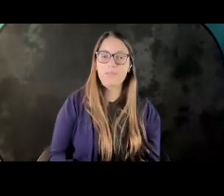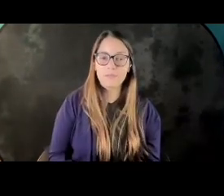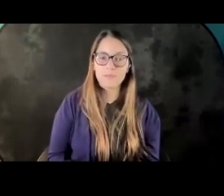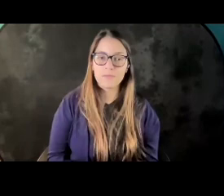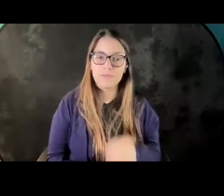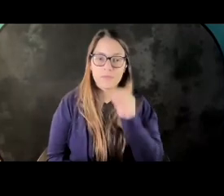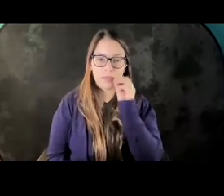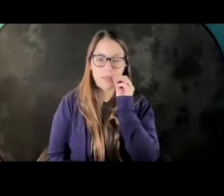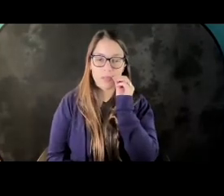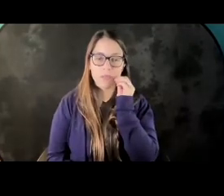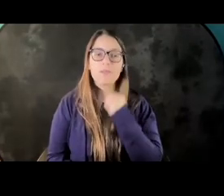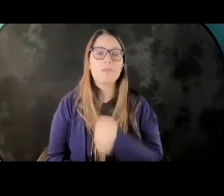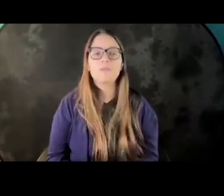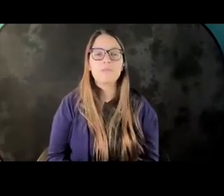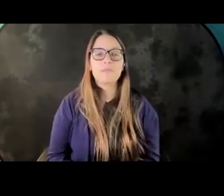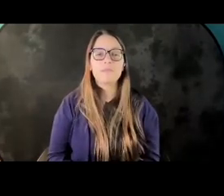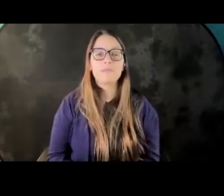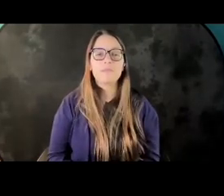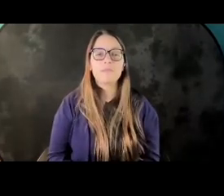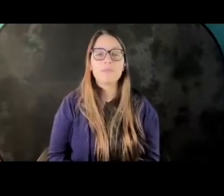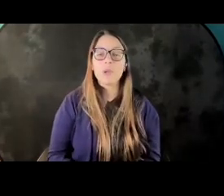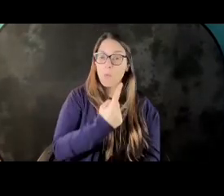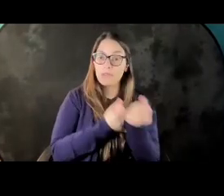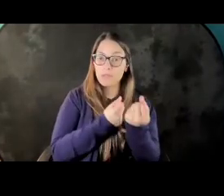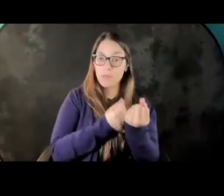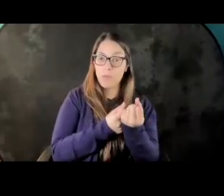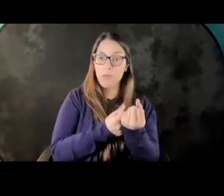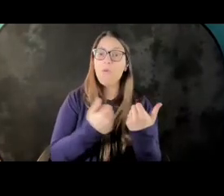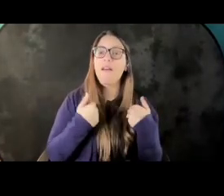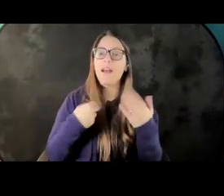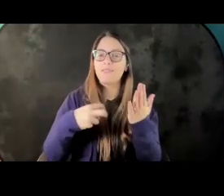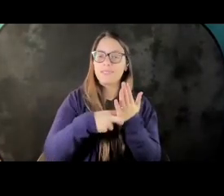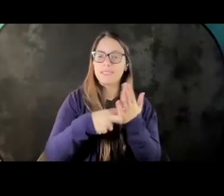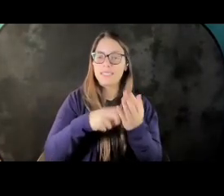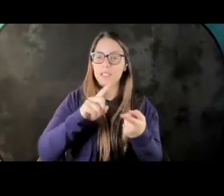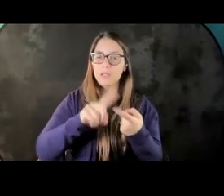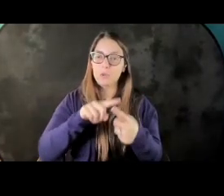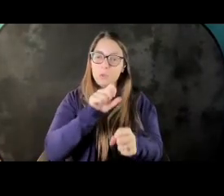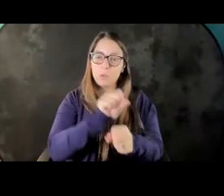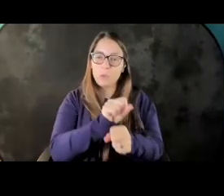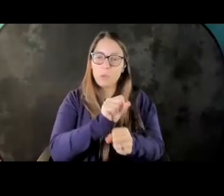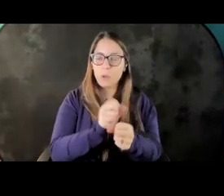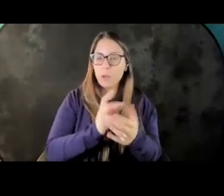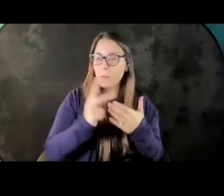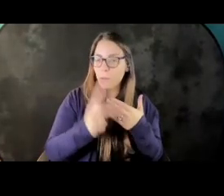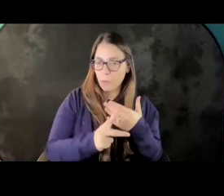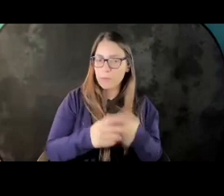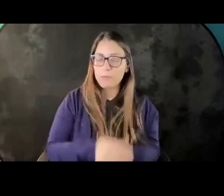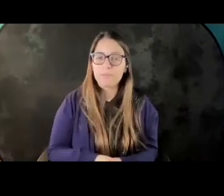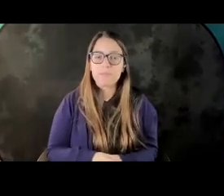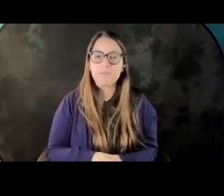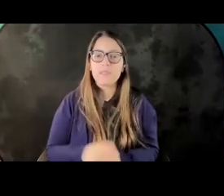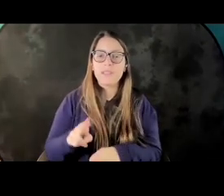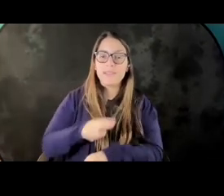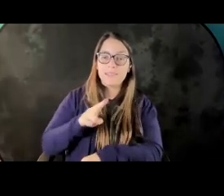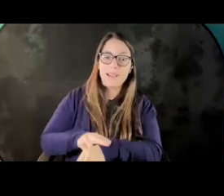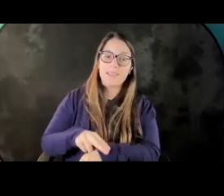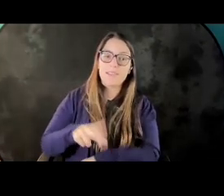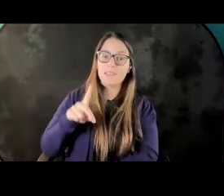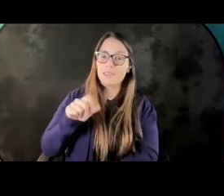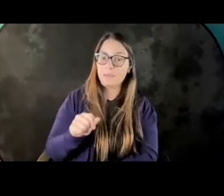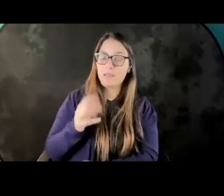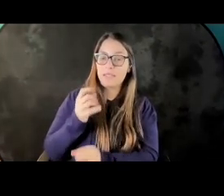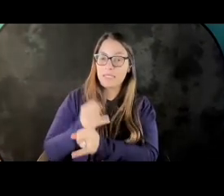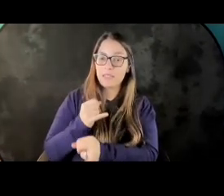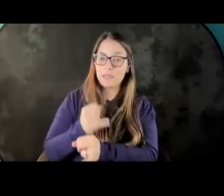So one of those supports is the Ticket to Work program, and the National Disability Institute's American Dream